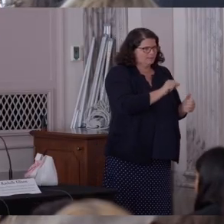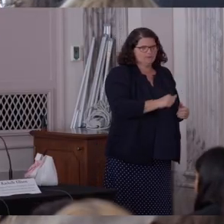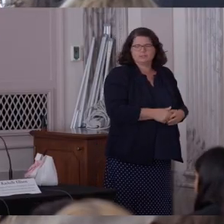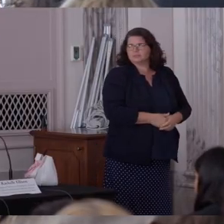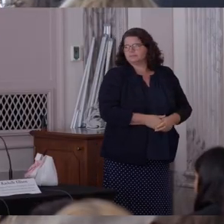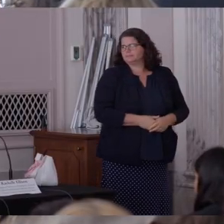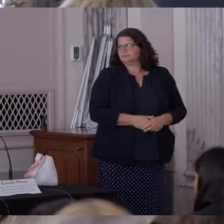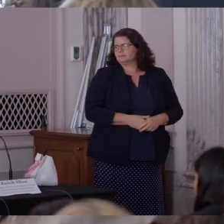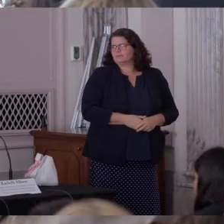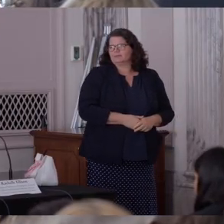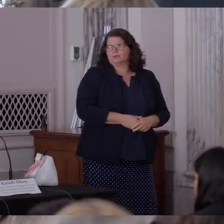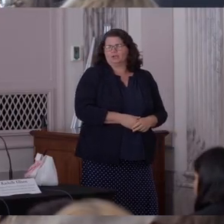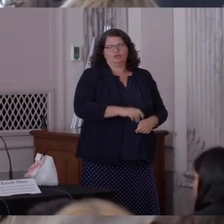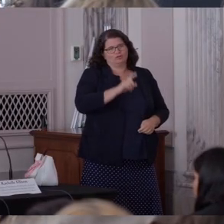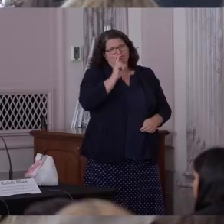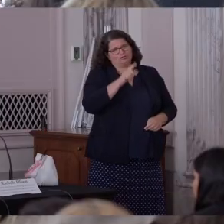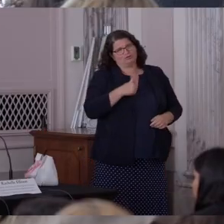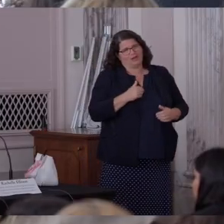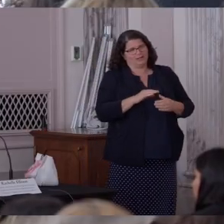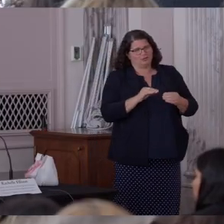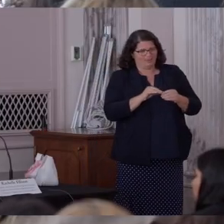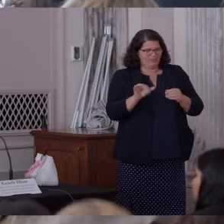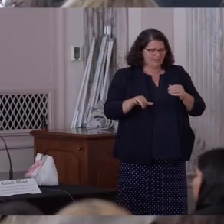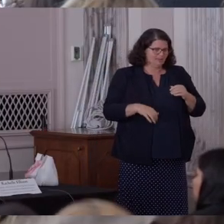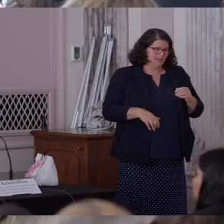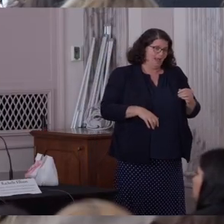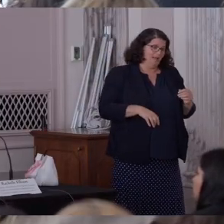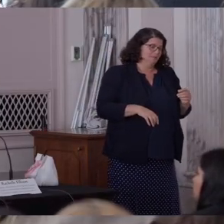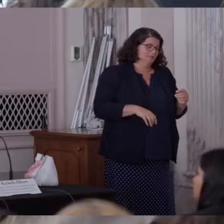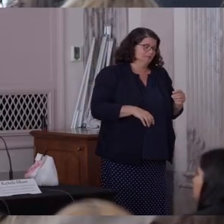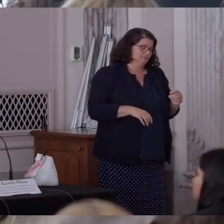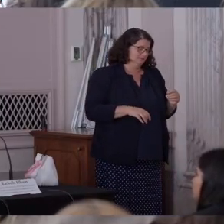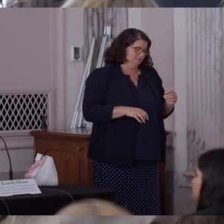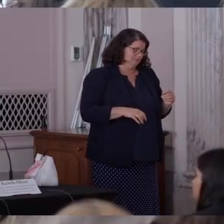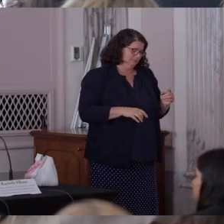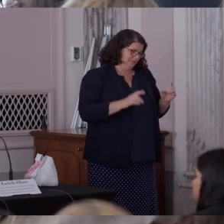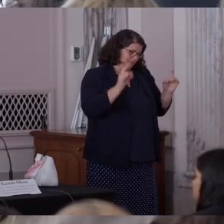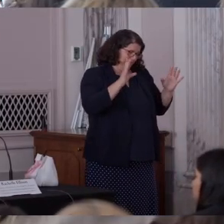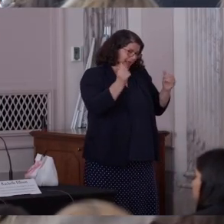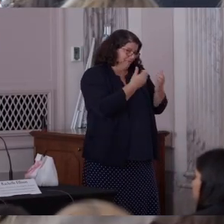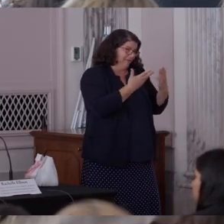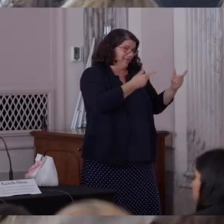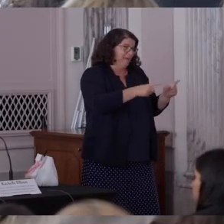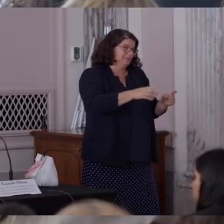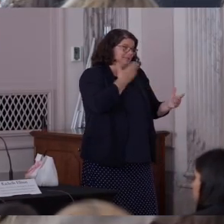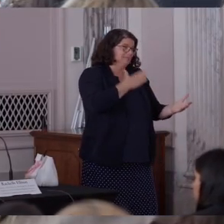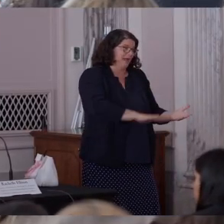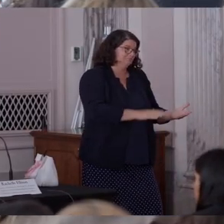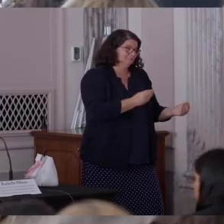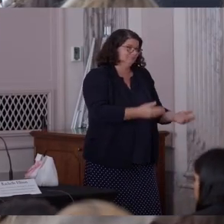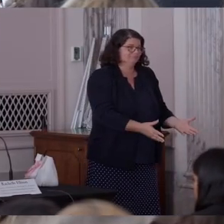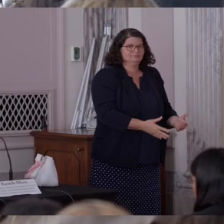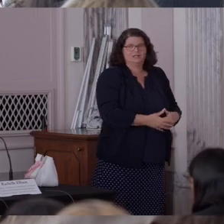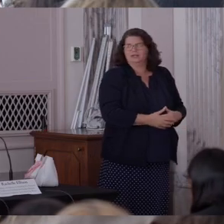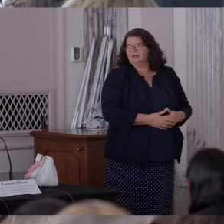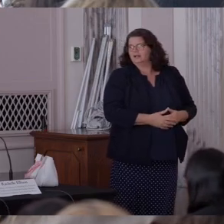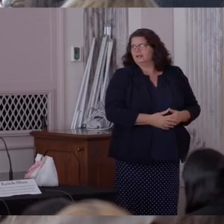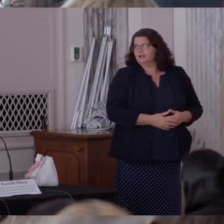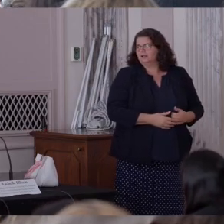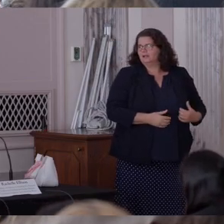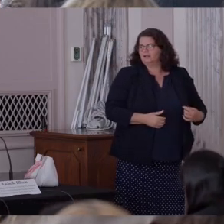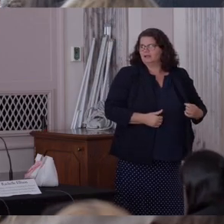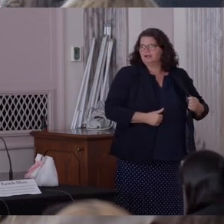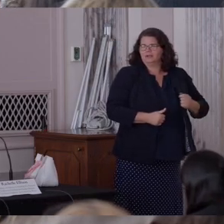Nothing good. Never sure whether I'm getting this right or not. Nothing good. Nothing good from a cost-effective perspective. Nothing good from